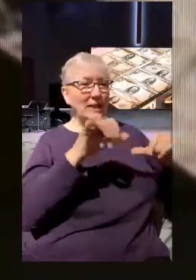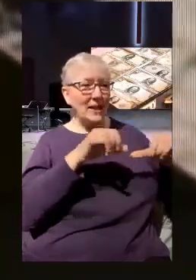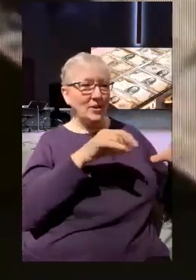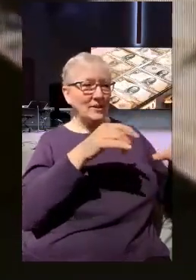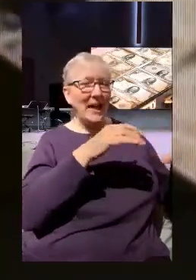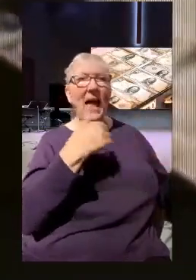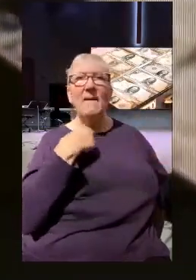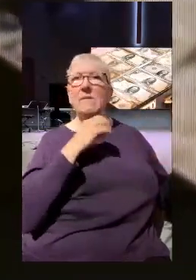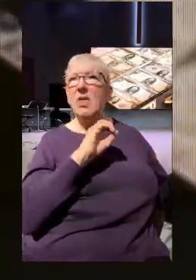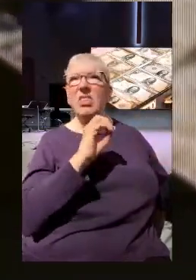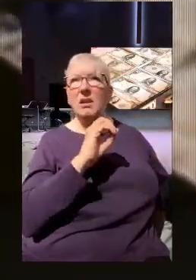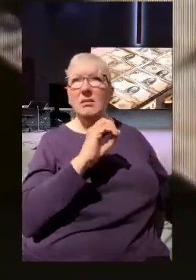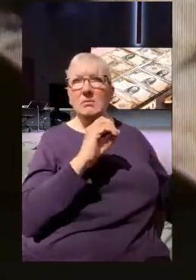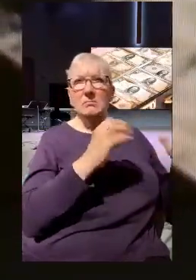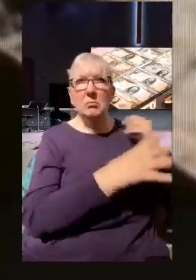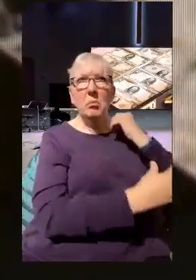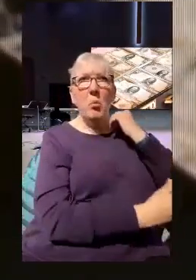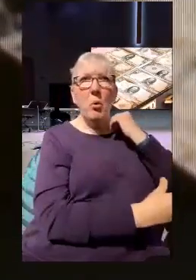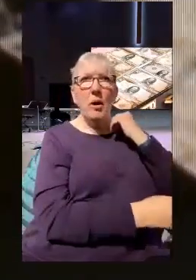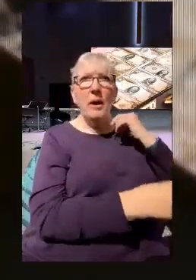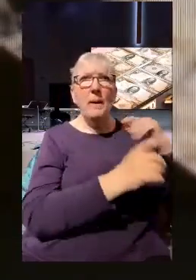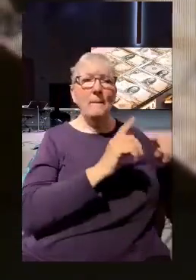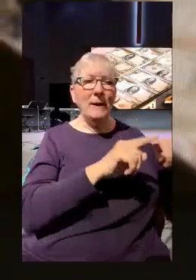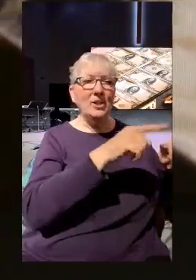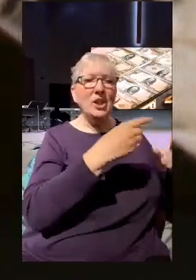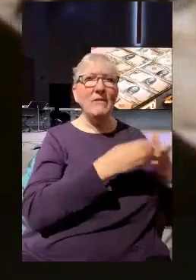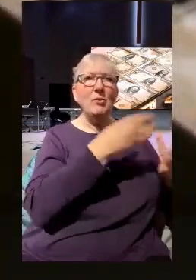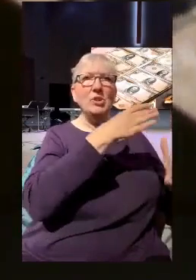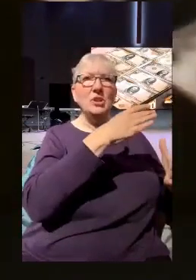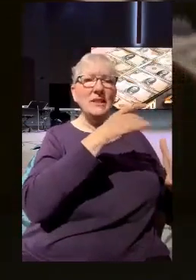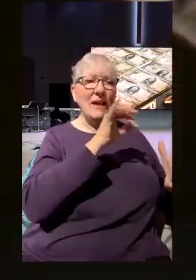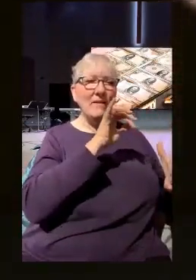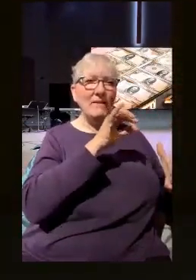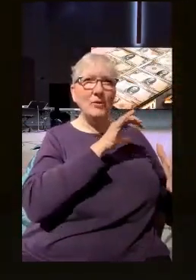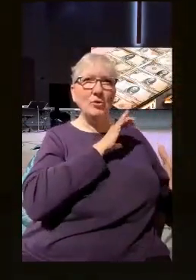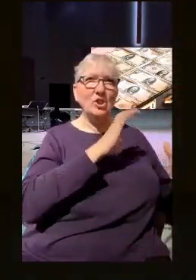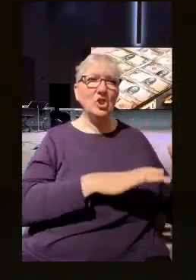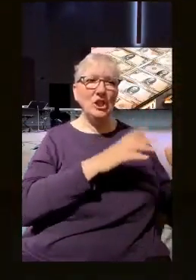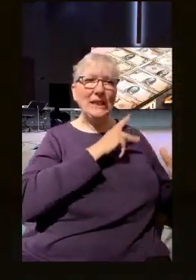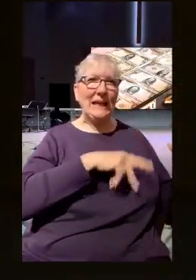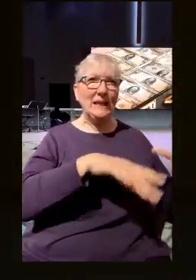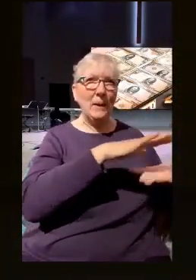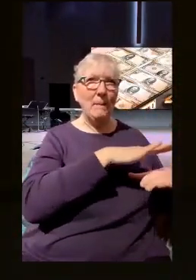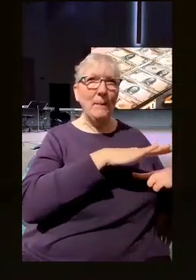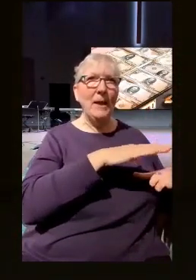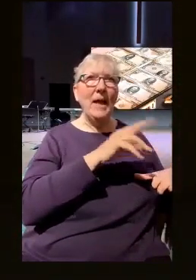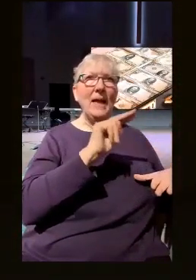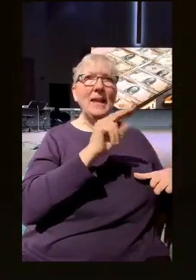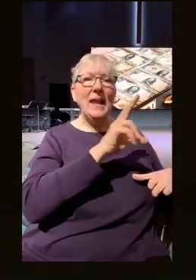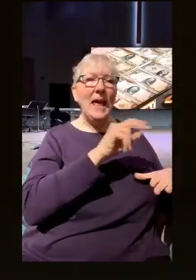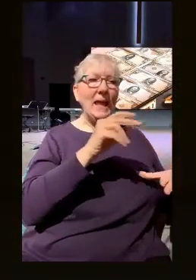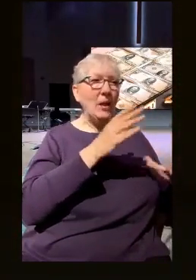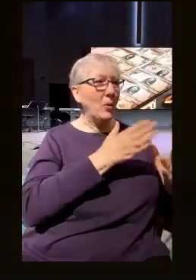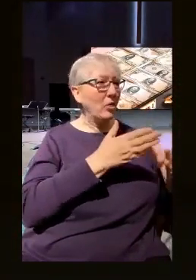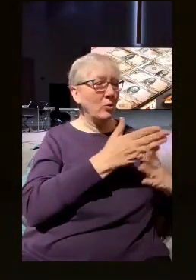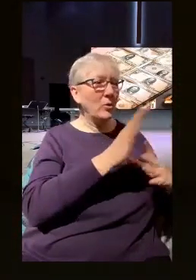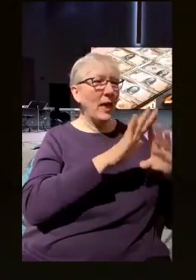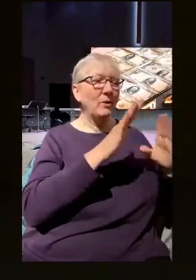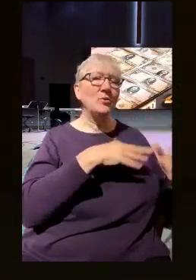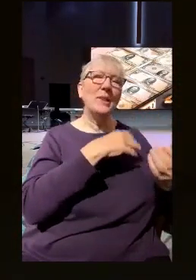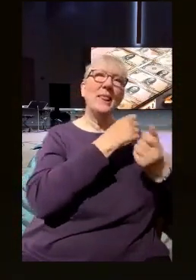the riches of the right side up kingdom. And this nanny walked through the house with love and joy and